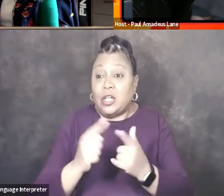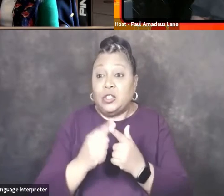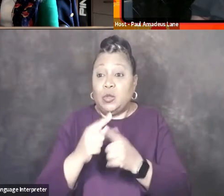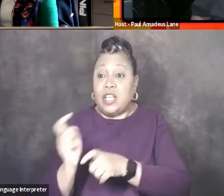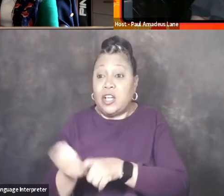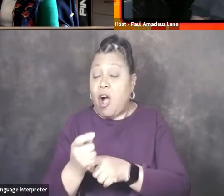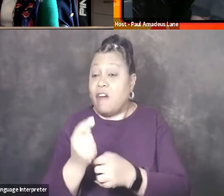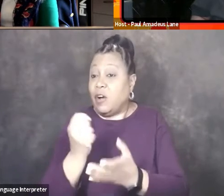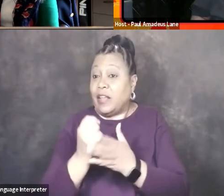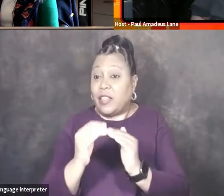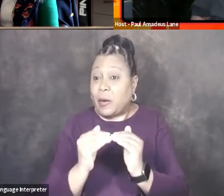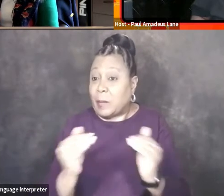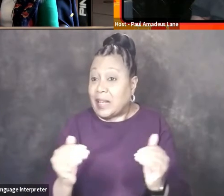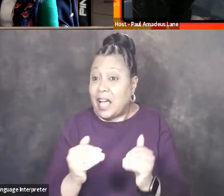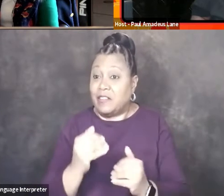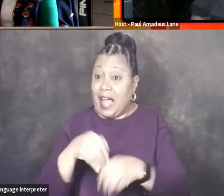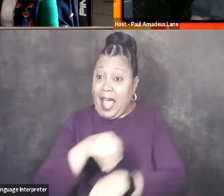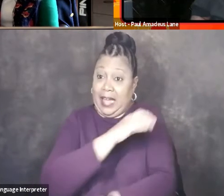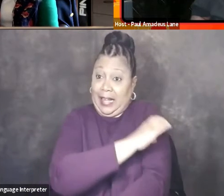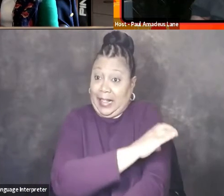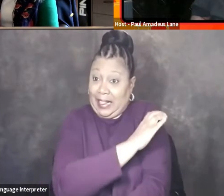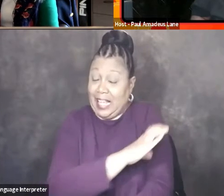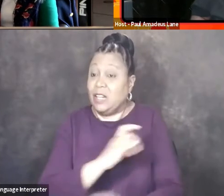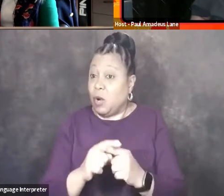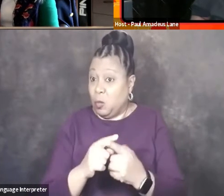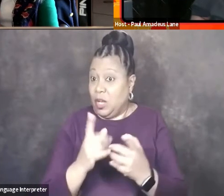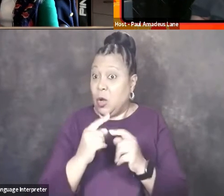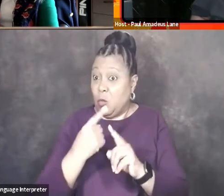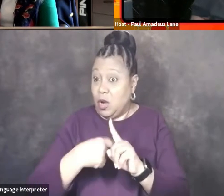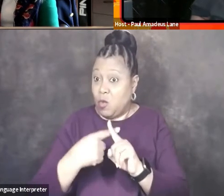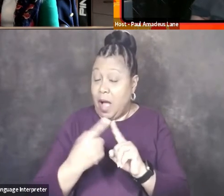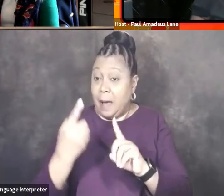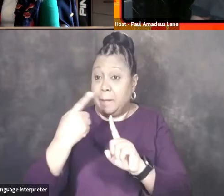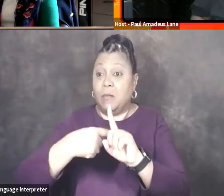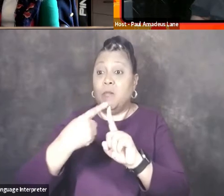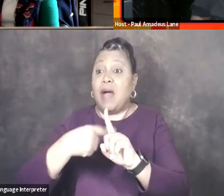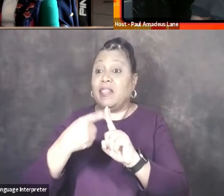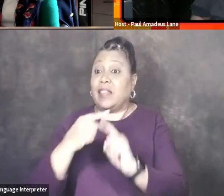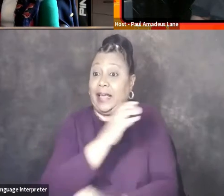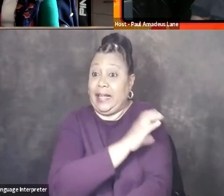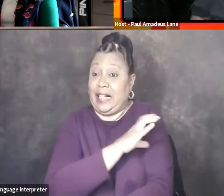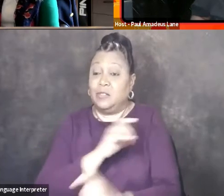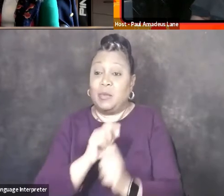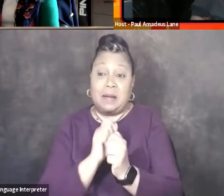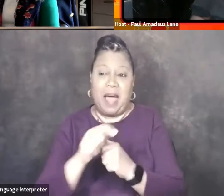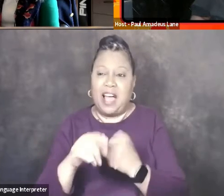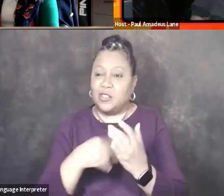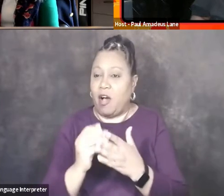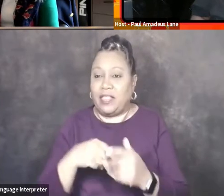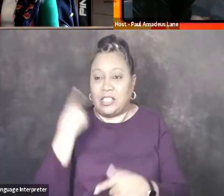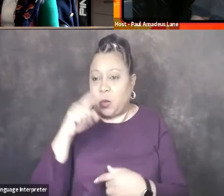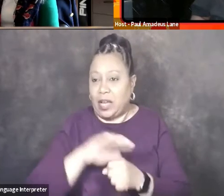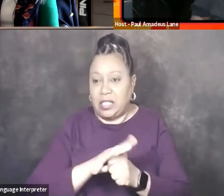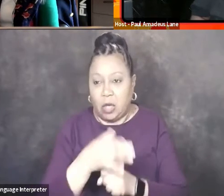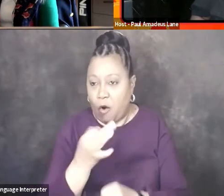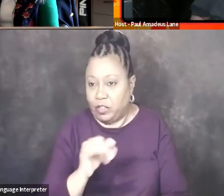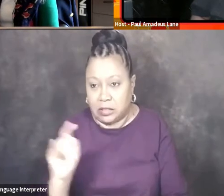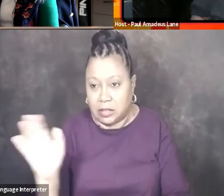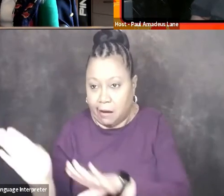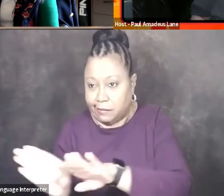on a therapy level at a clinic, which we run monthly clinics once we get past all this crazy COVID stuff.